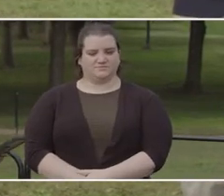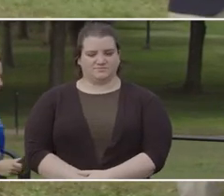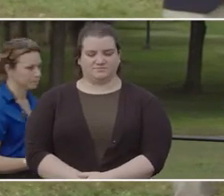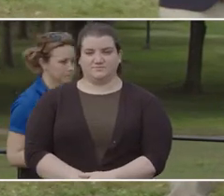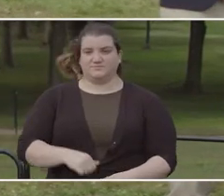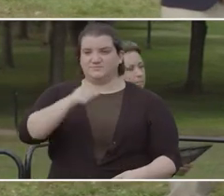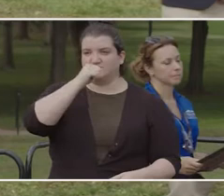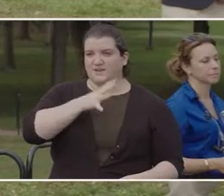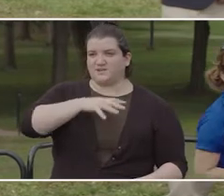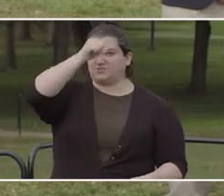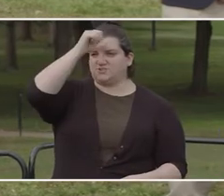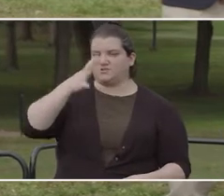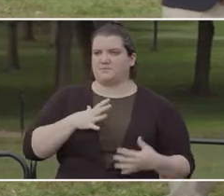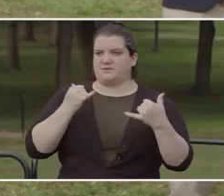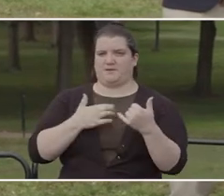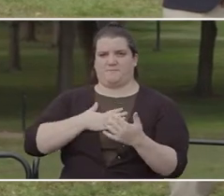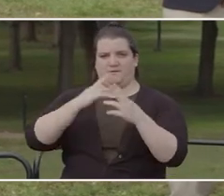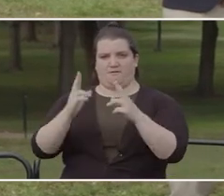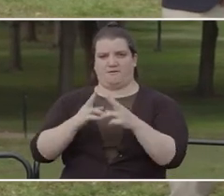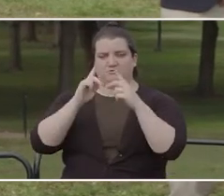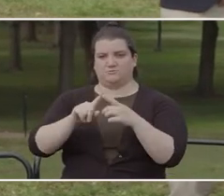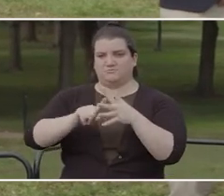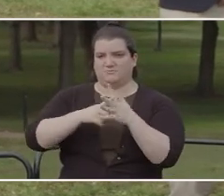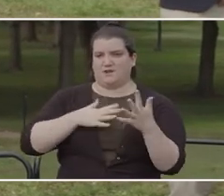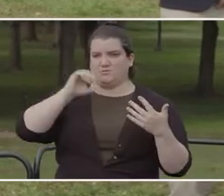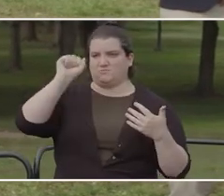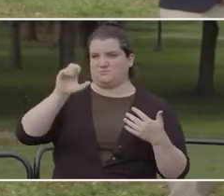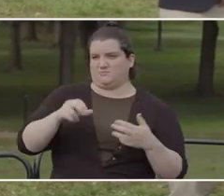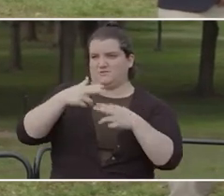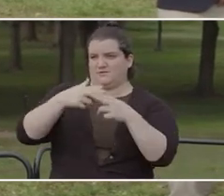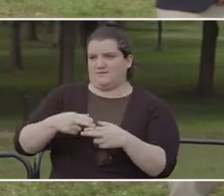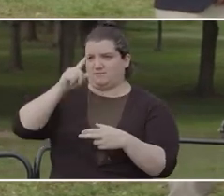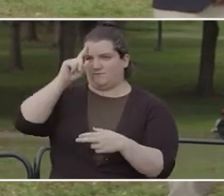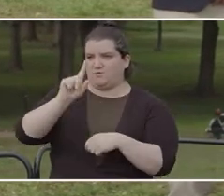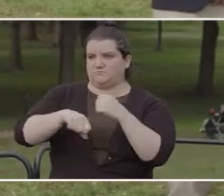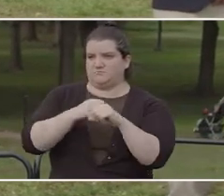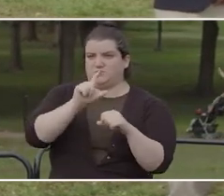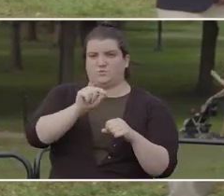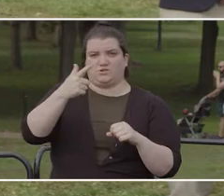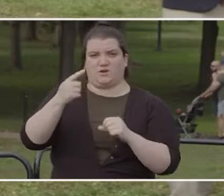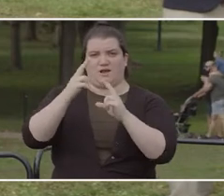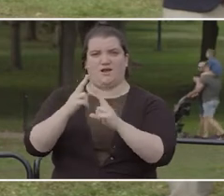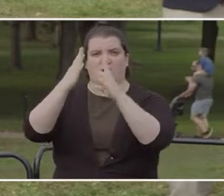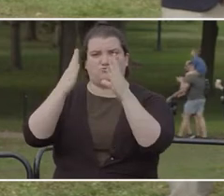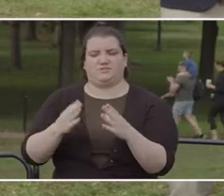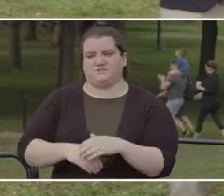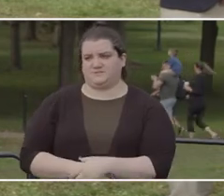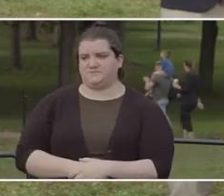Ladies and gentlemen, it is now my honor to begin our reading of the names for our 2021 honorees.